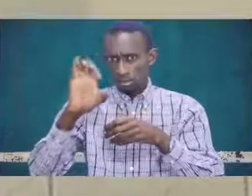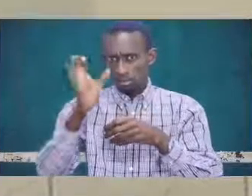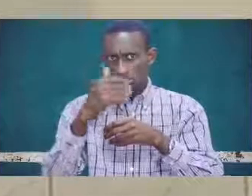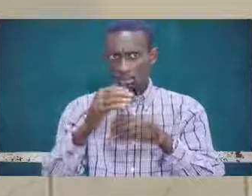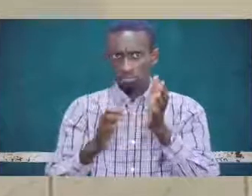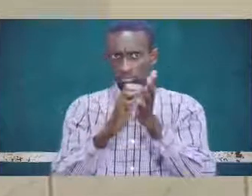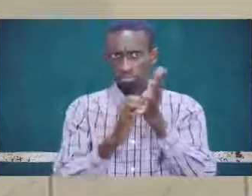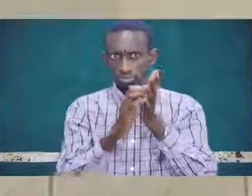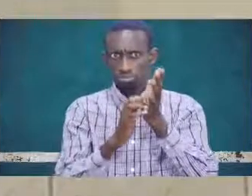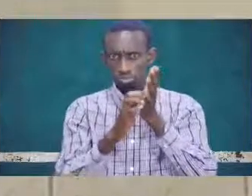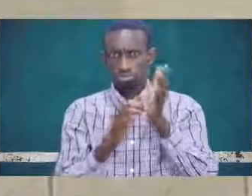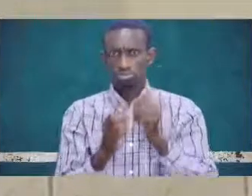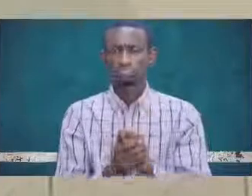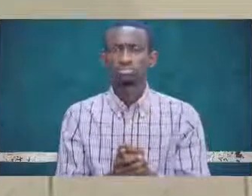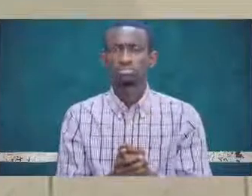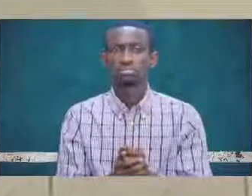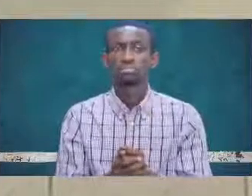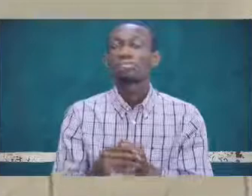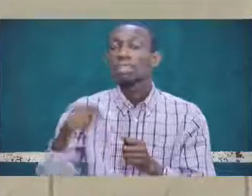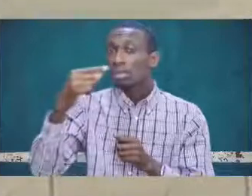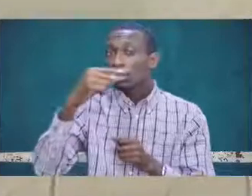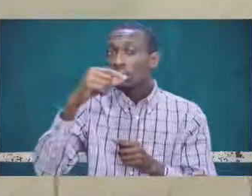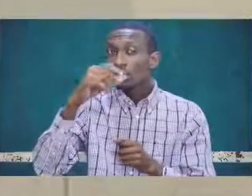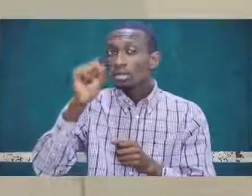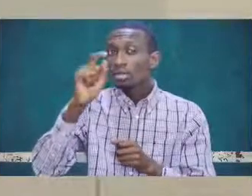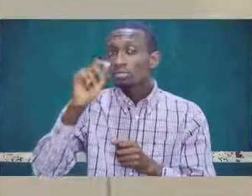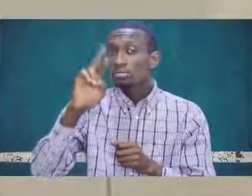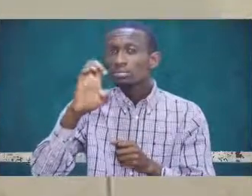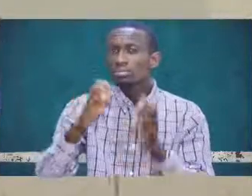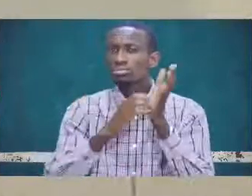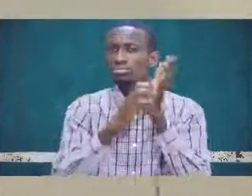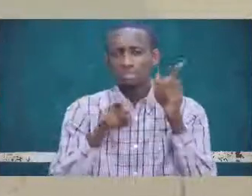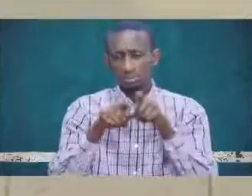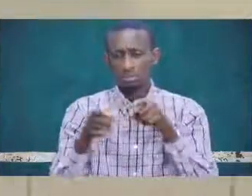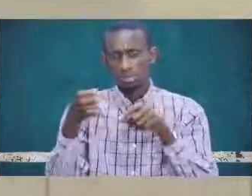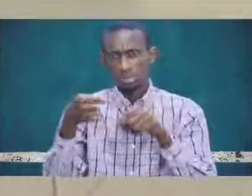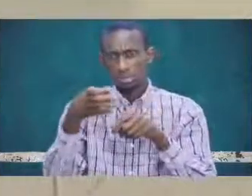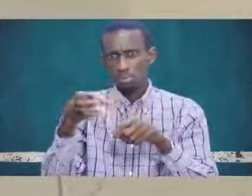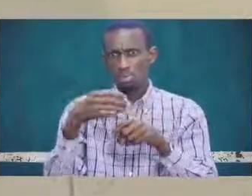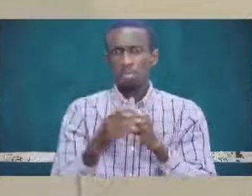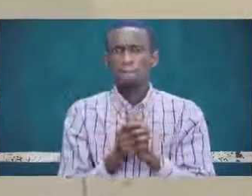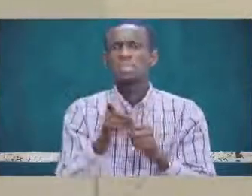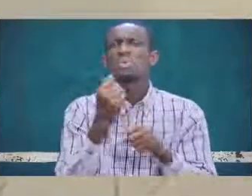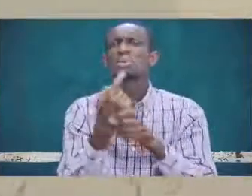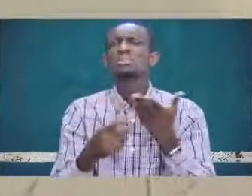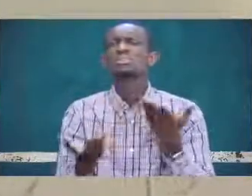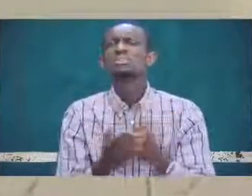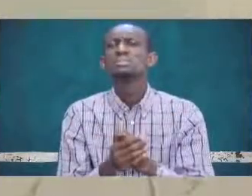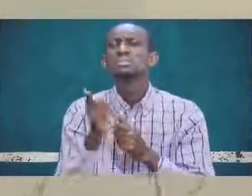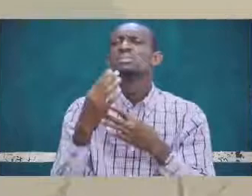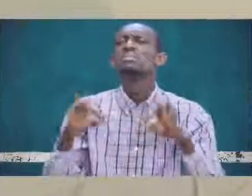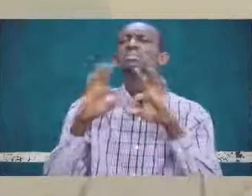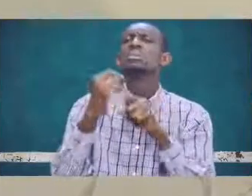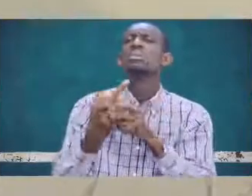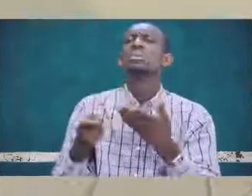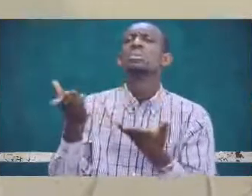juice. If I say gastric juice, I said it is normally produced by the gastric glands. And what does it do? What are those major components